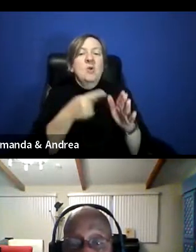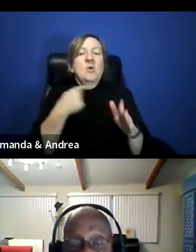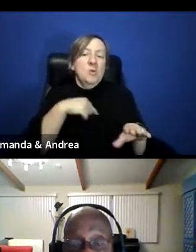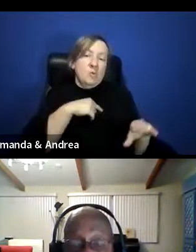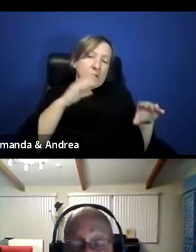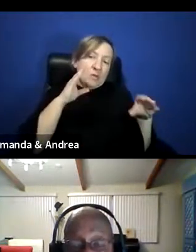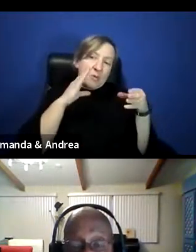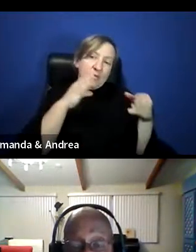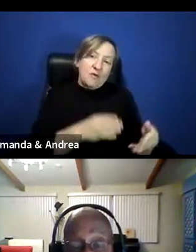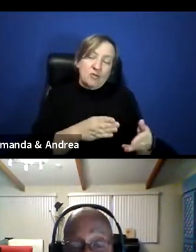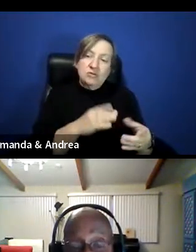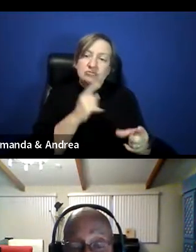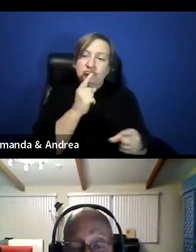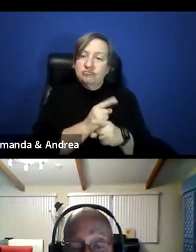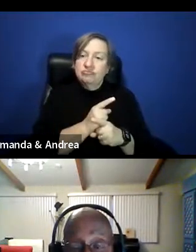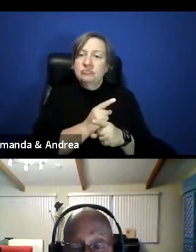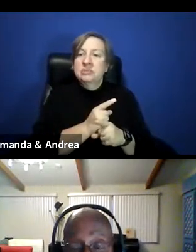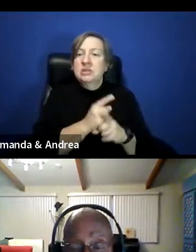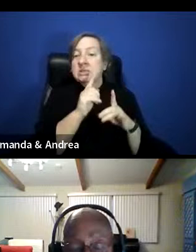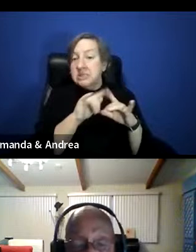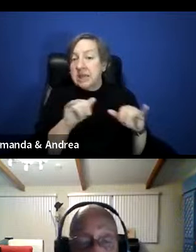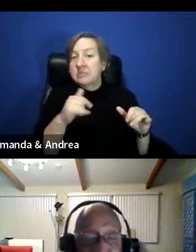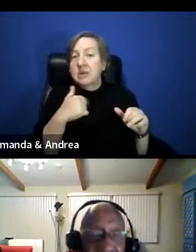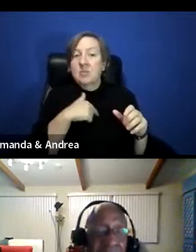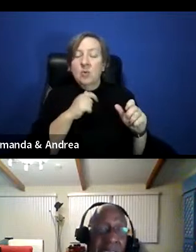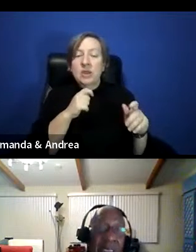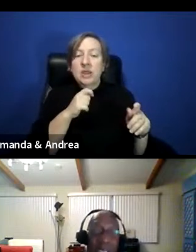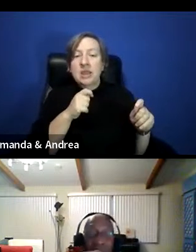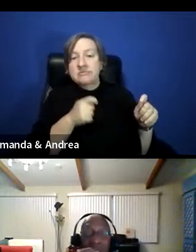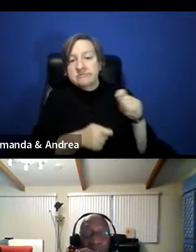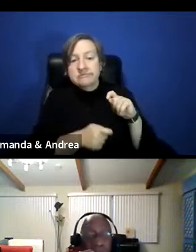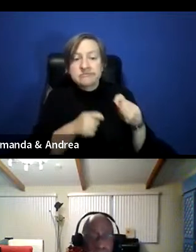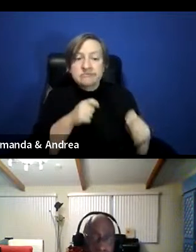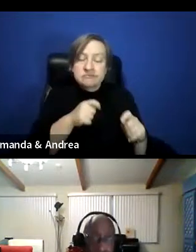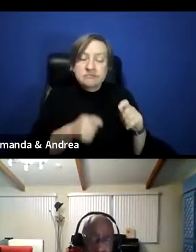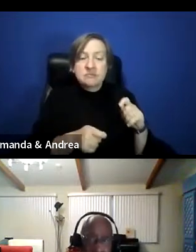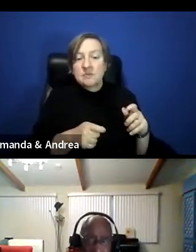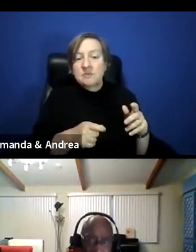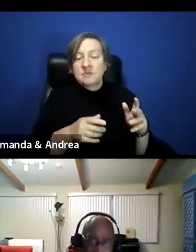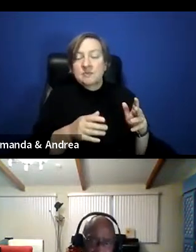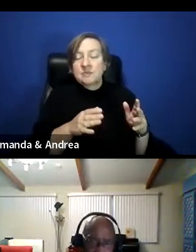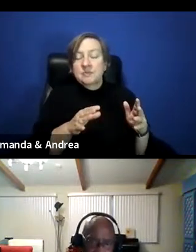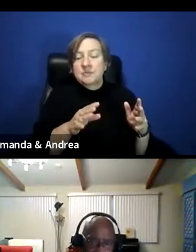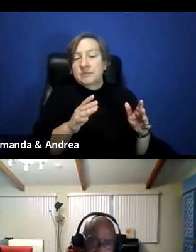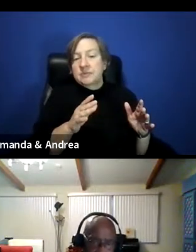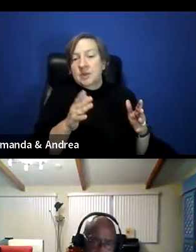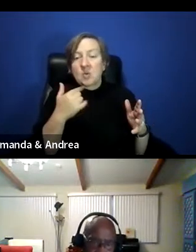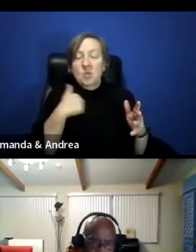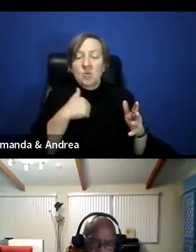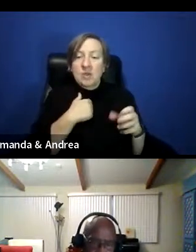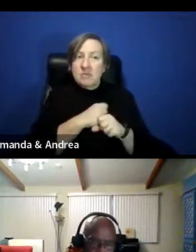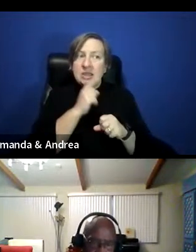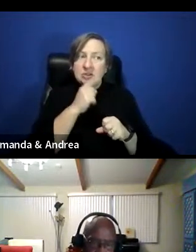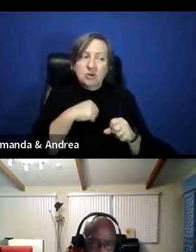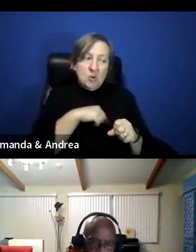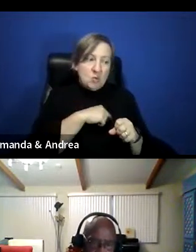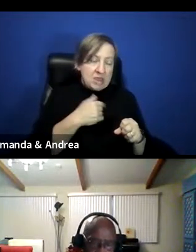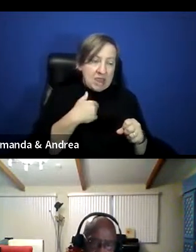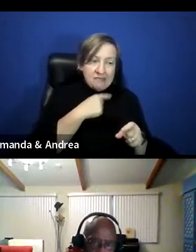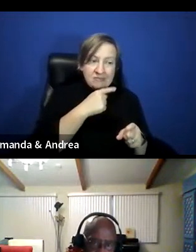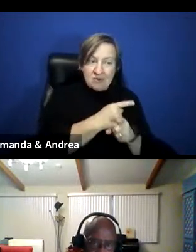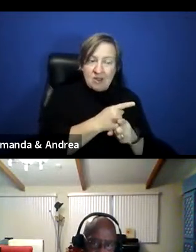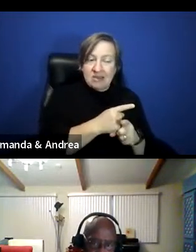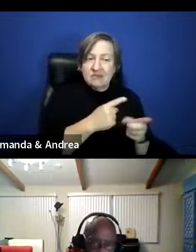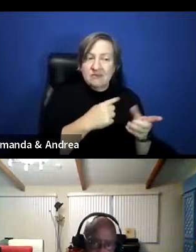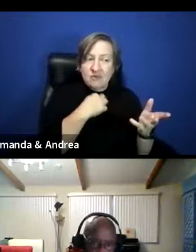focused the right direction. But it's also something that we can use to correct and make sure that we've got the voices that we need at our